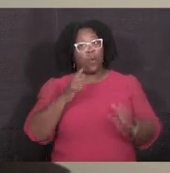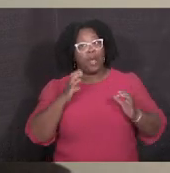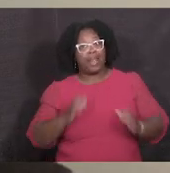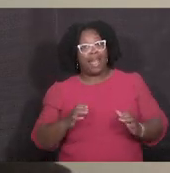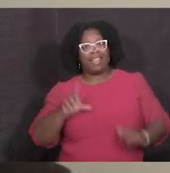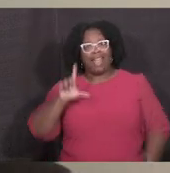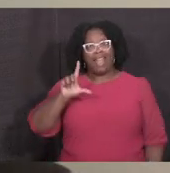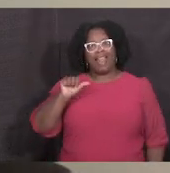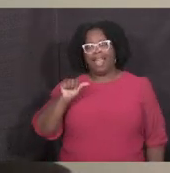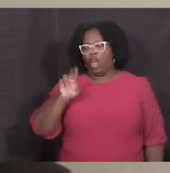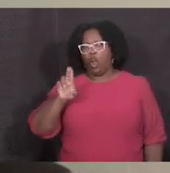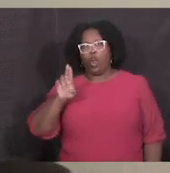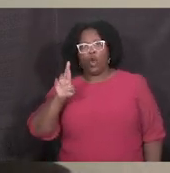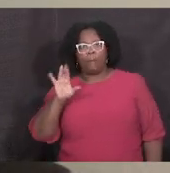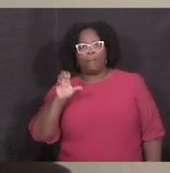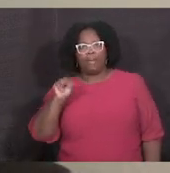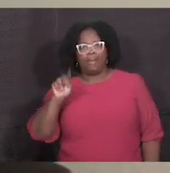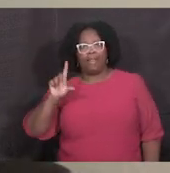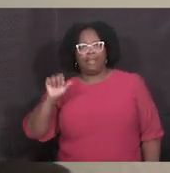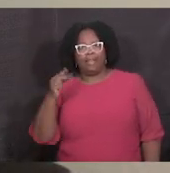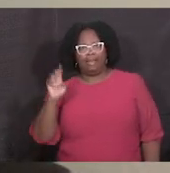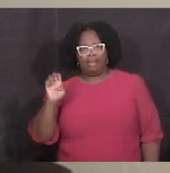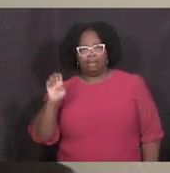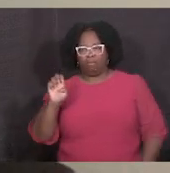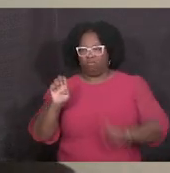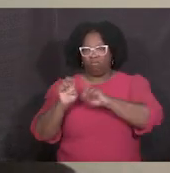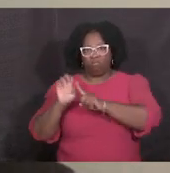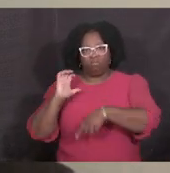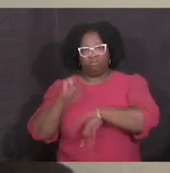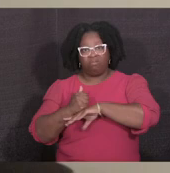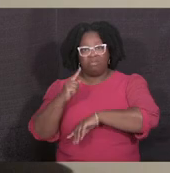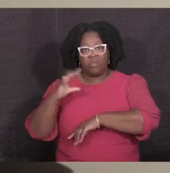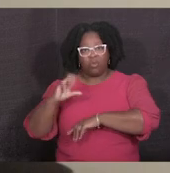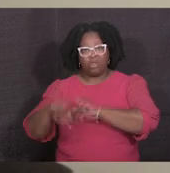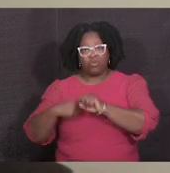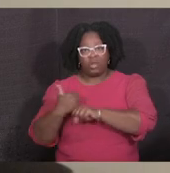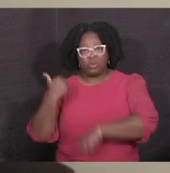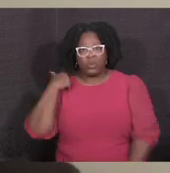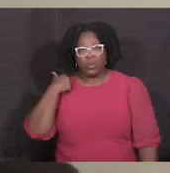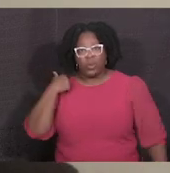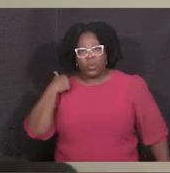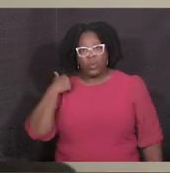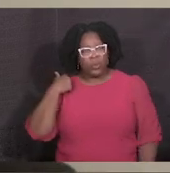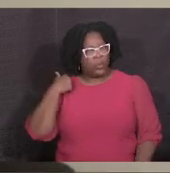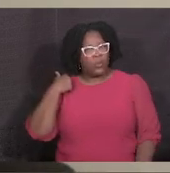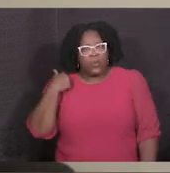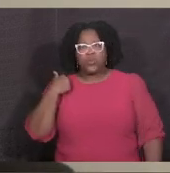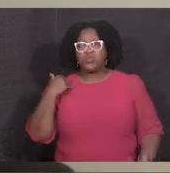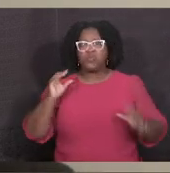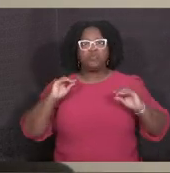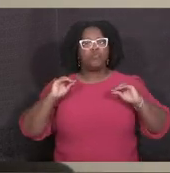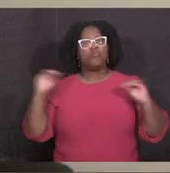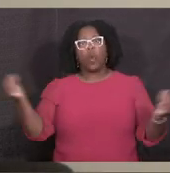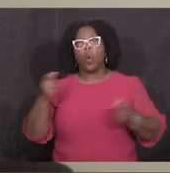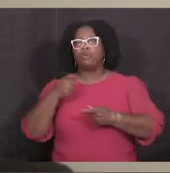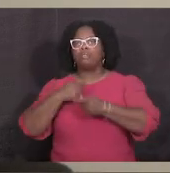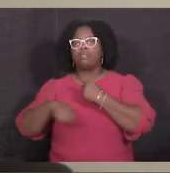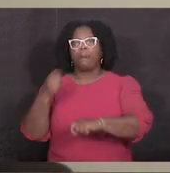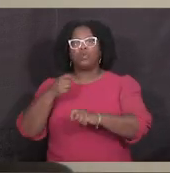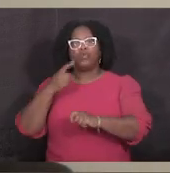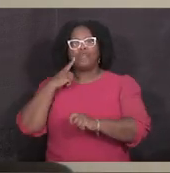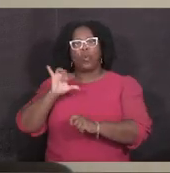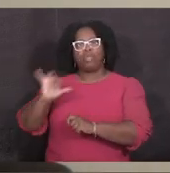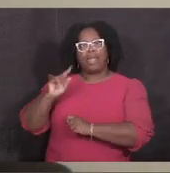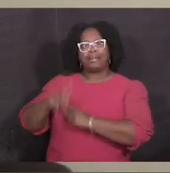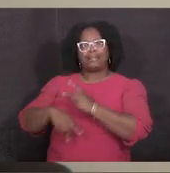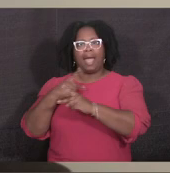League. They are 100 years old. And so there's just no substitute for an organization